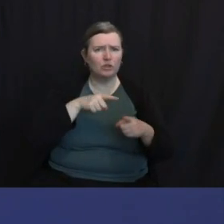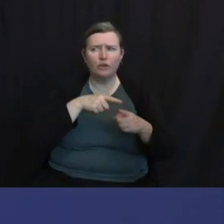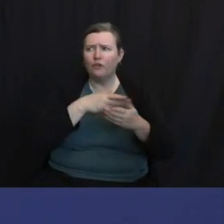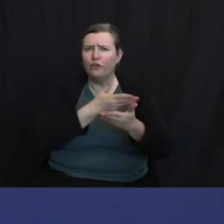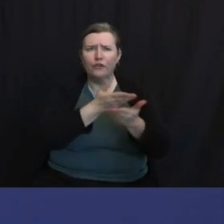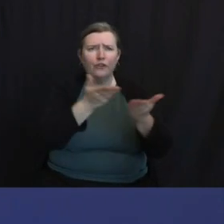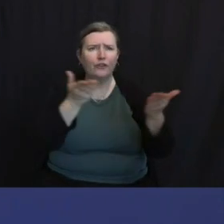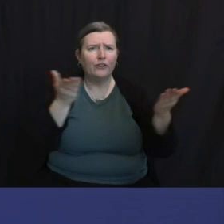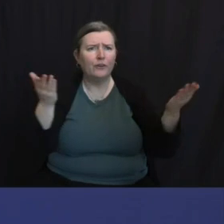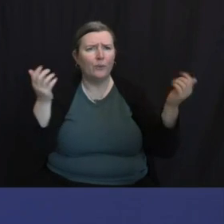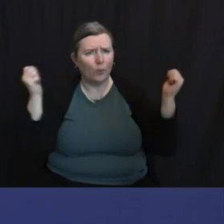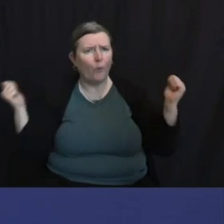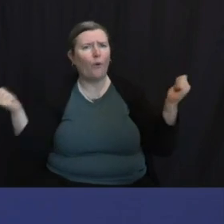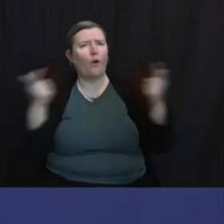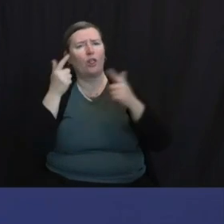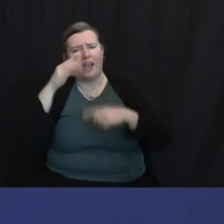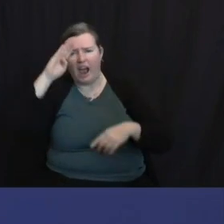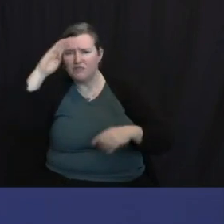honorary Irishman today.